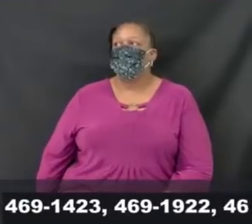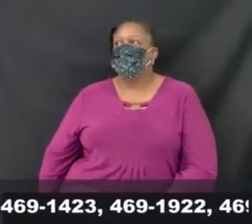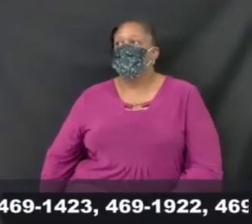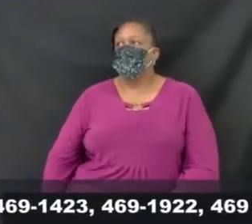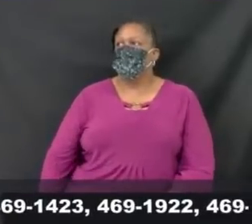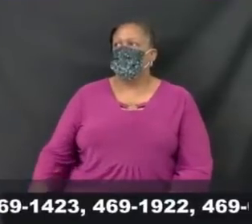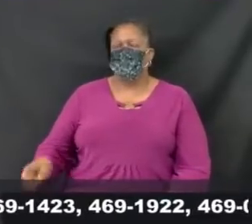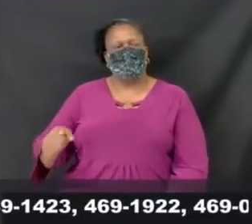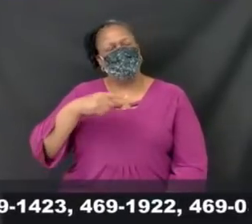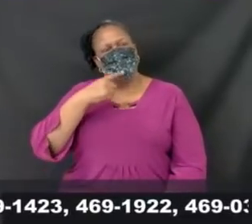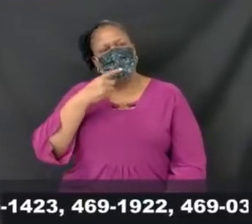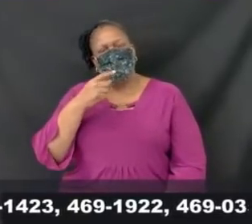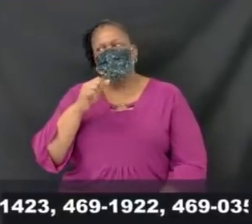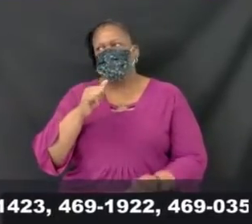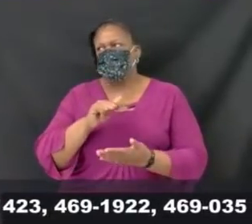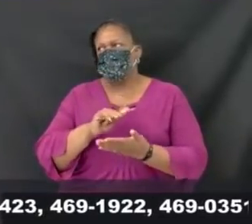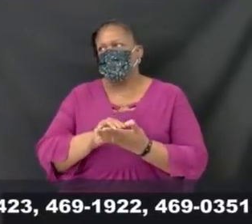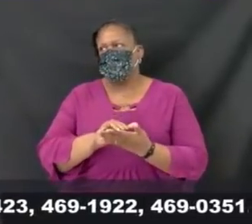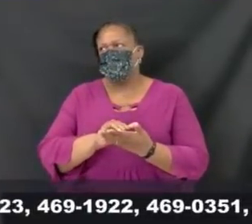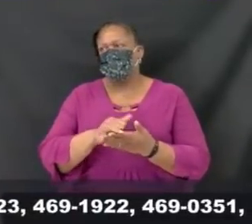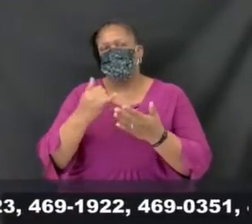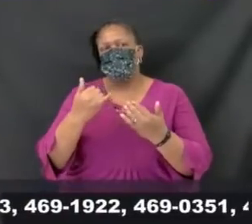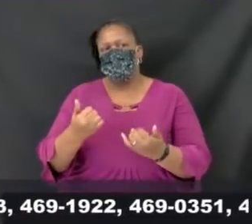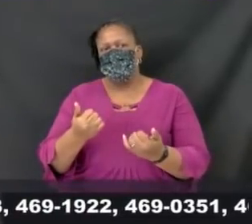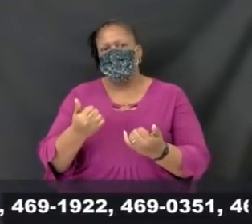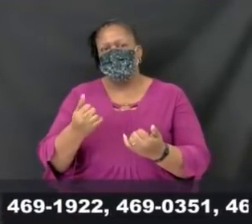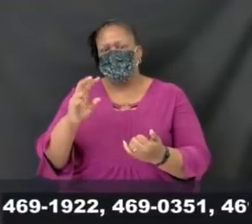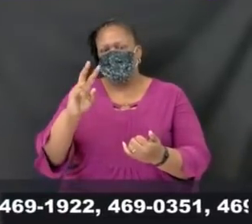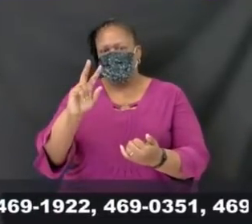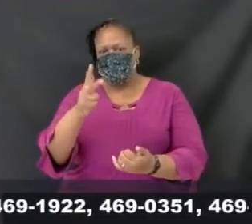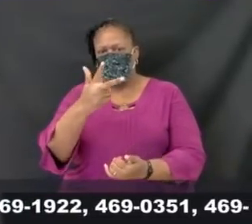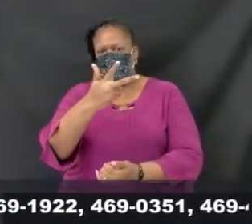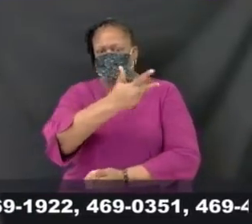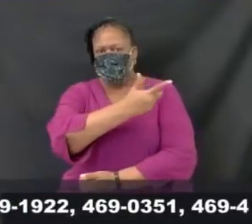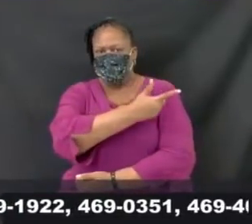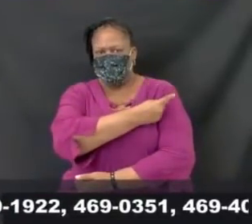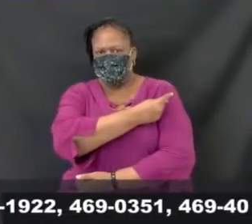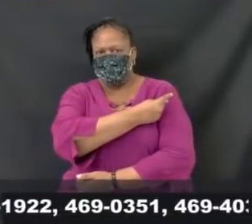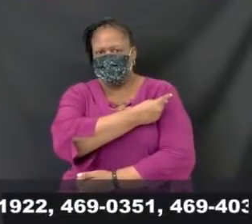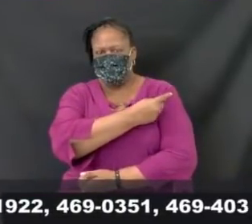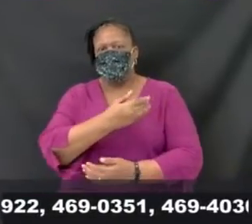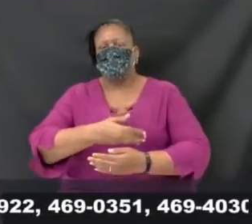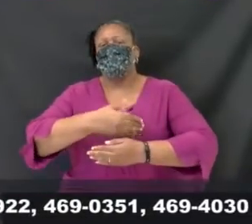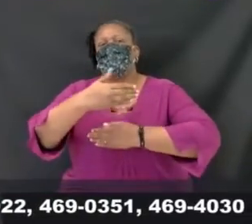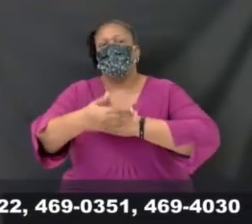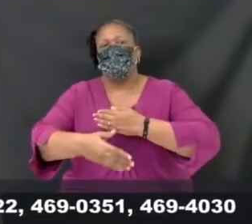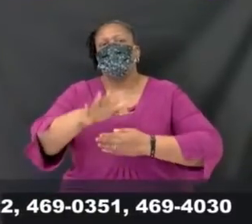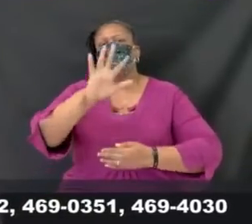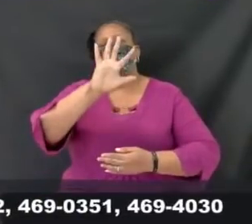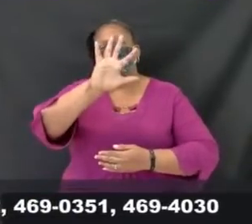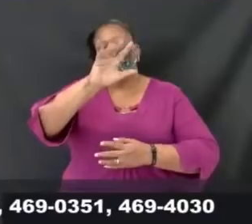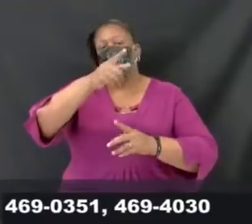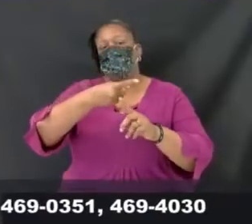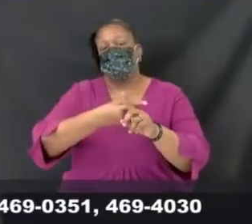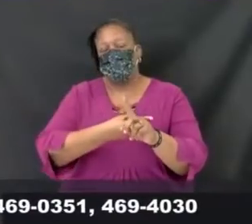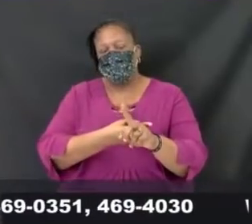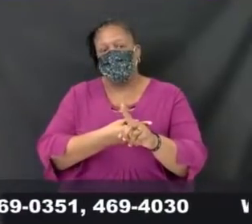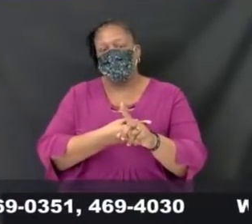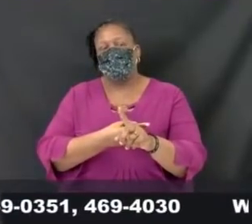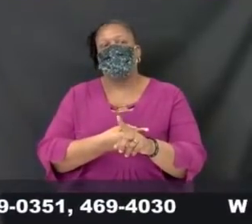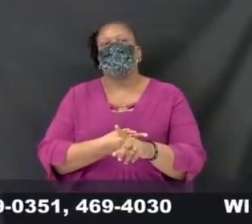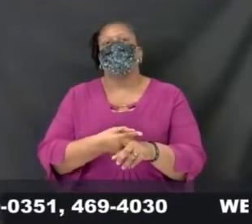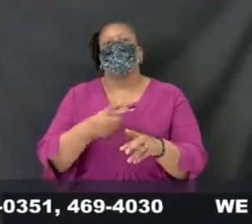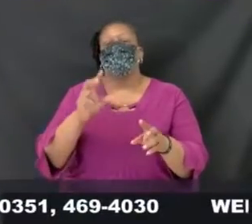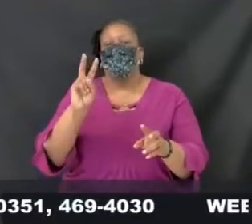the booster is now being offered 5 months after the second dose? Okay.